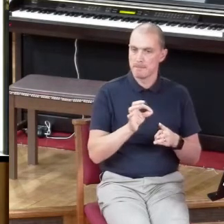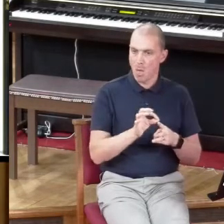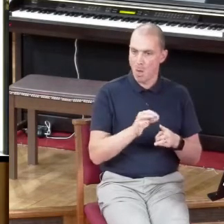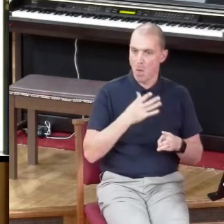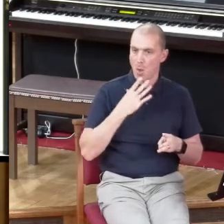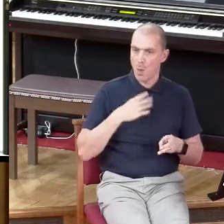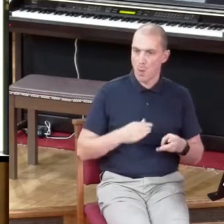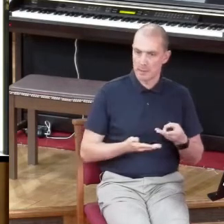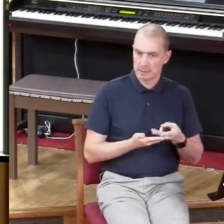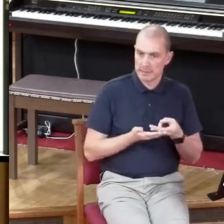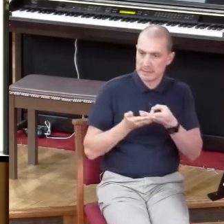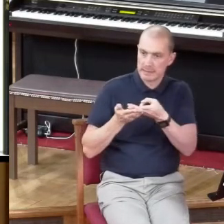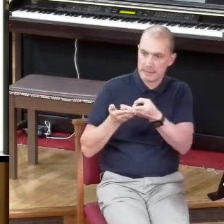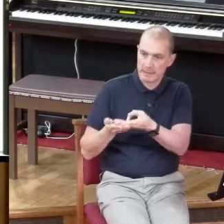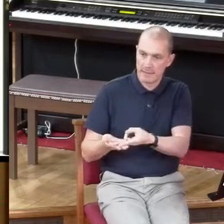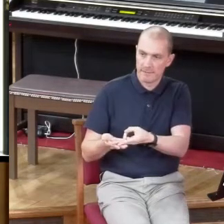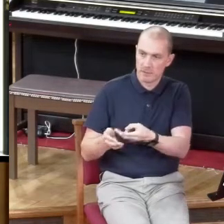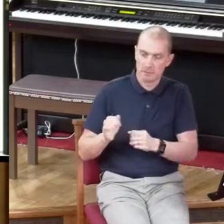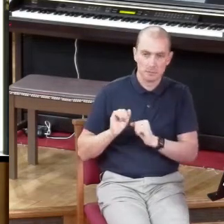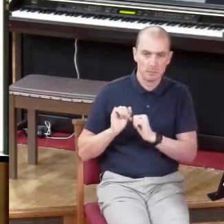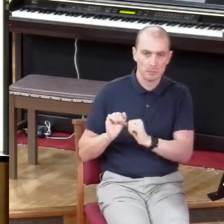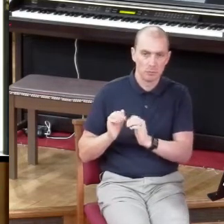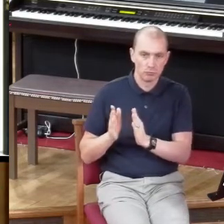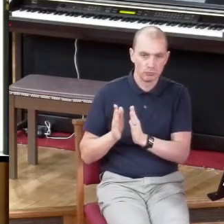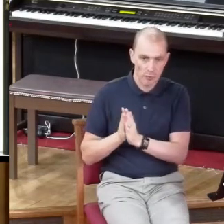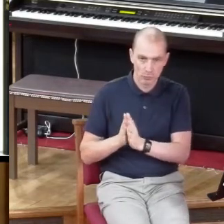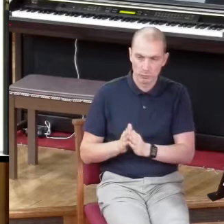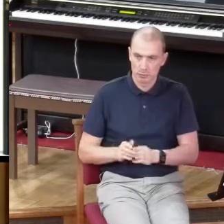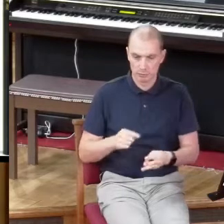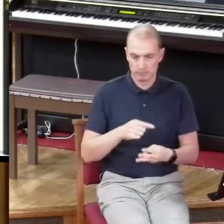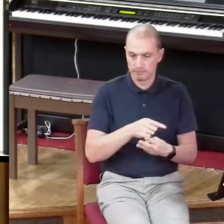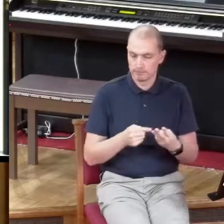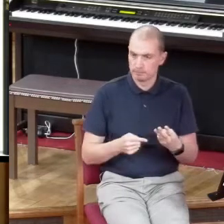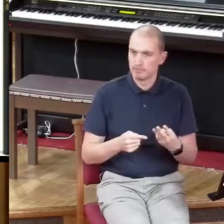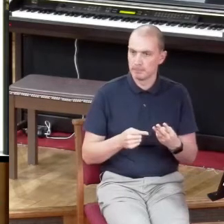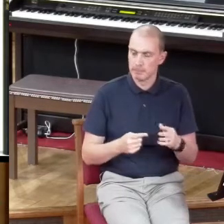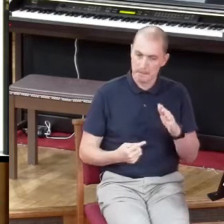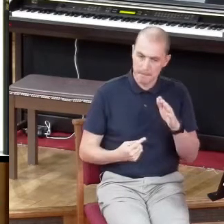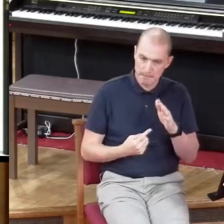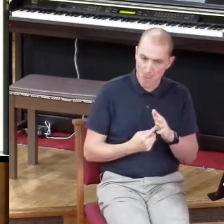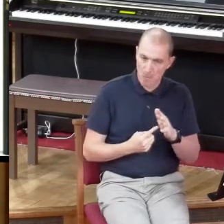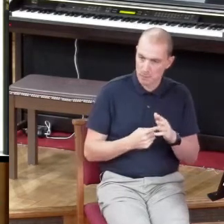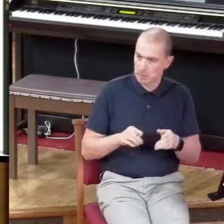was of first importance to him, and therefore should also be important to Timothy.